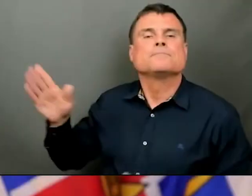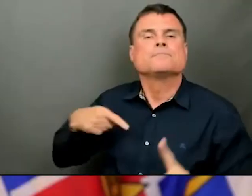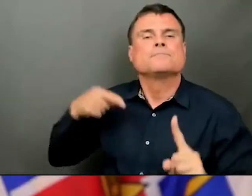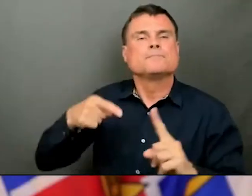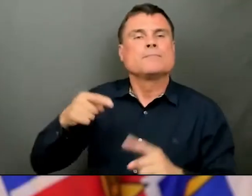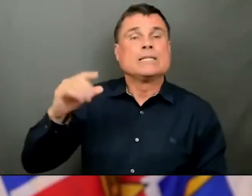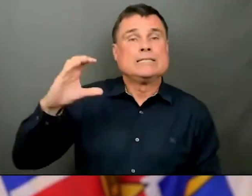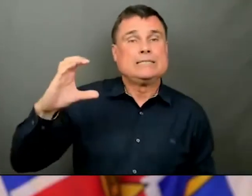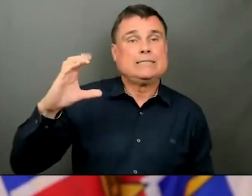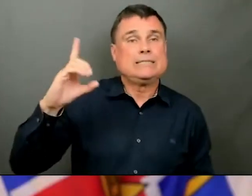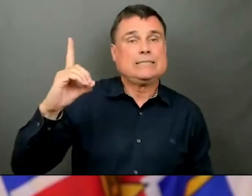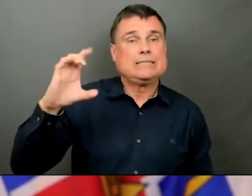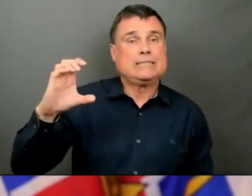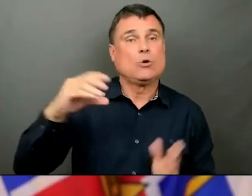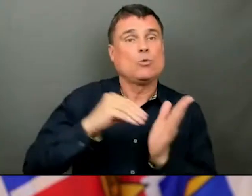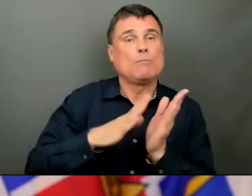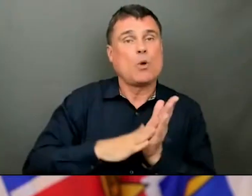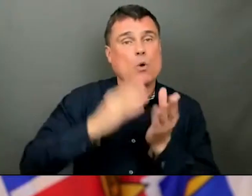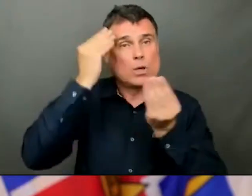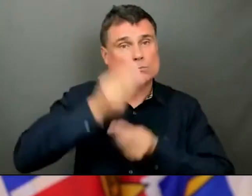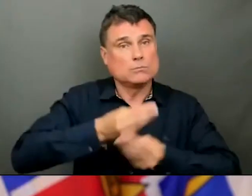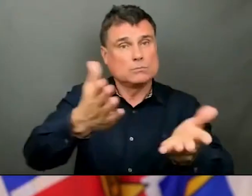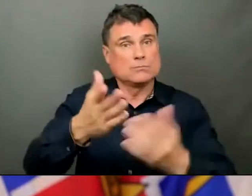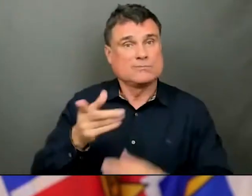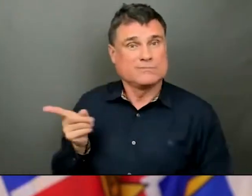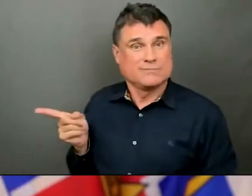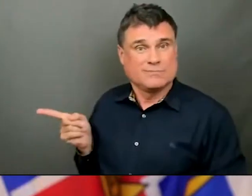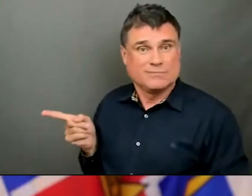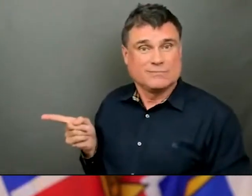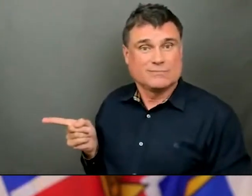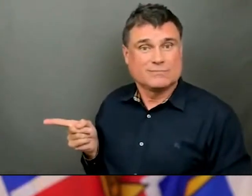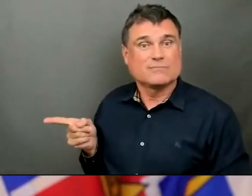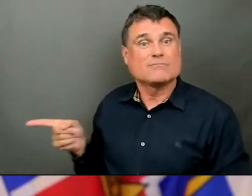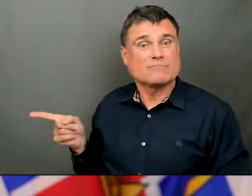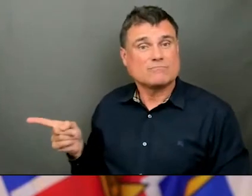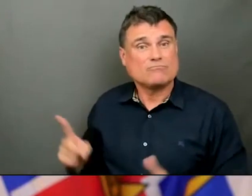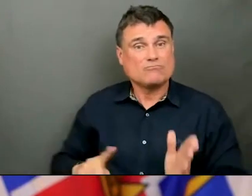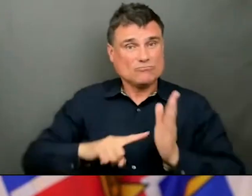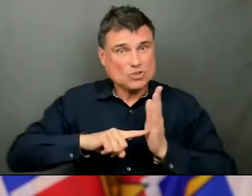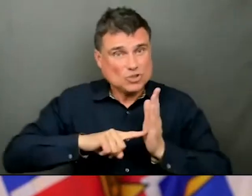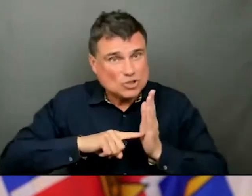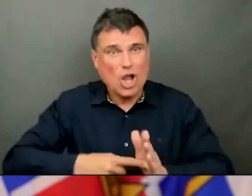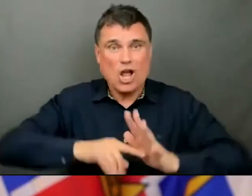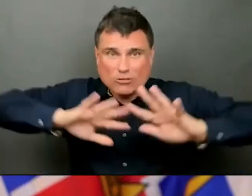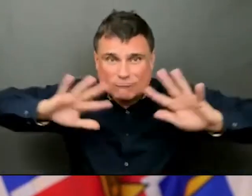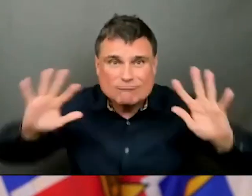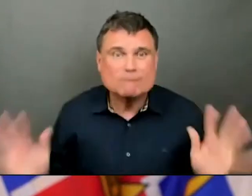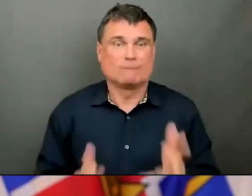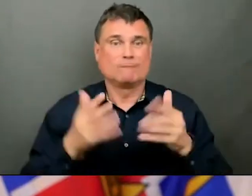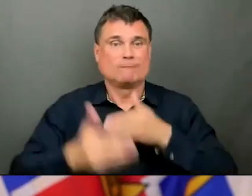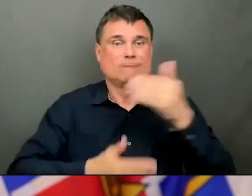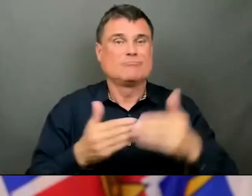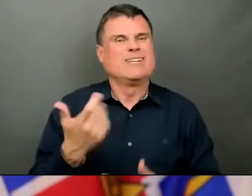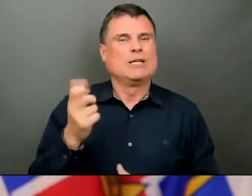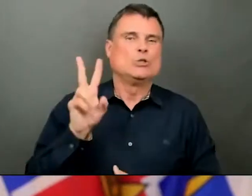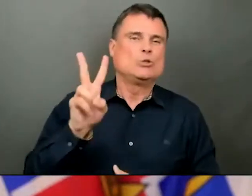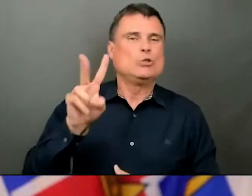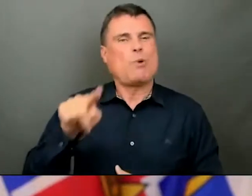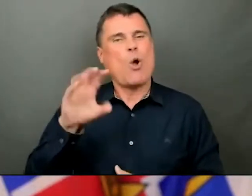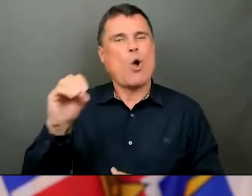Dr. Henry, you mentioned this Restart 2.0 that will come after the May long